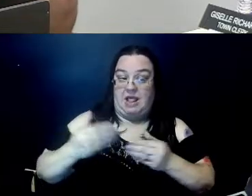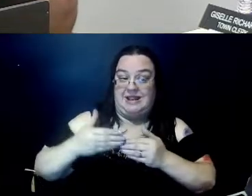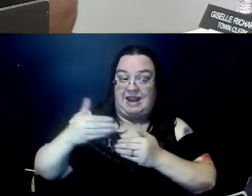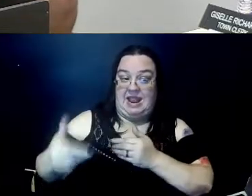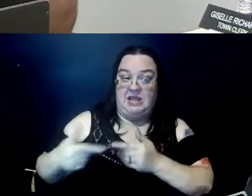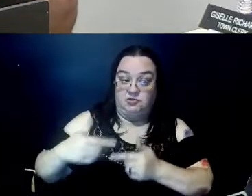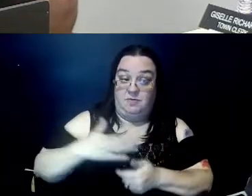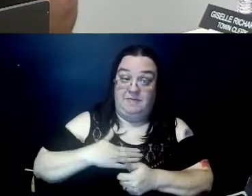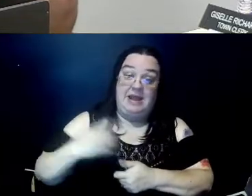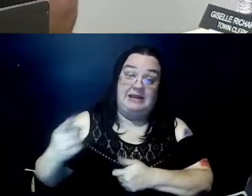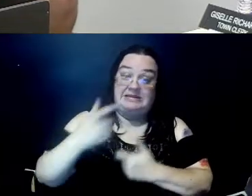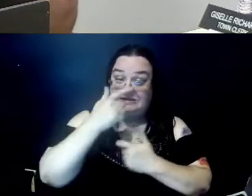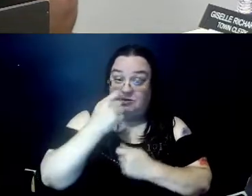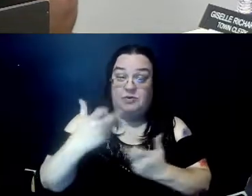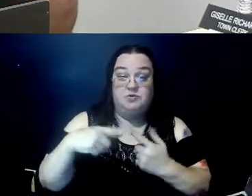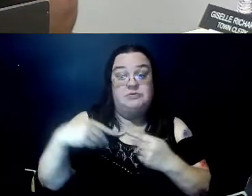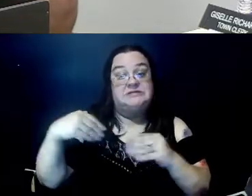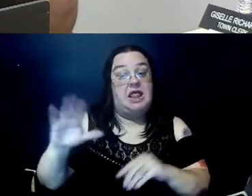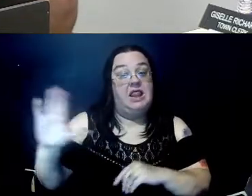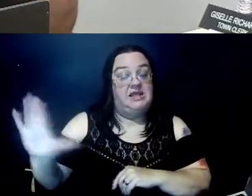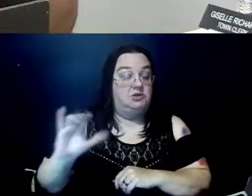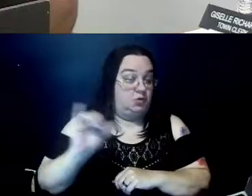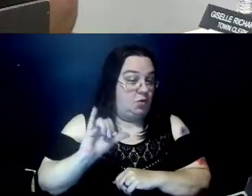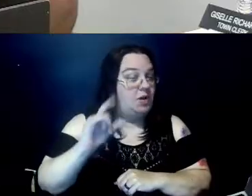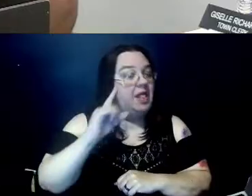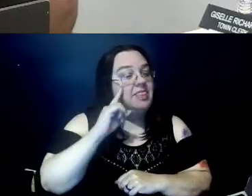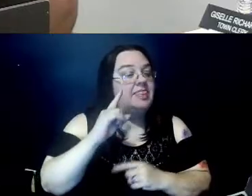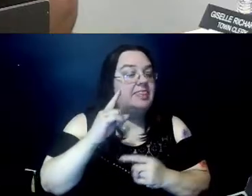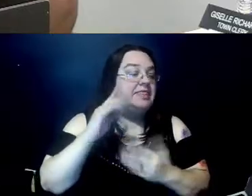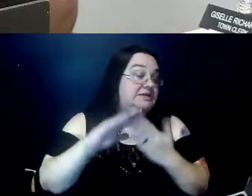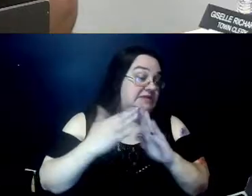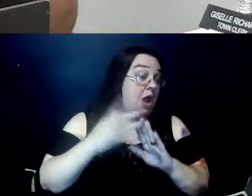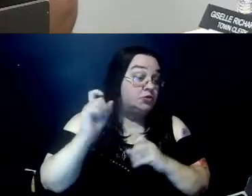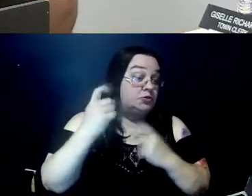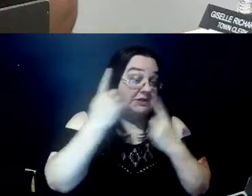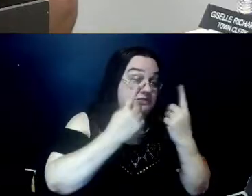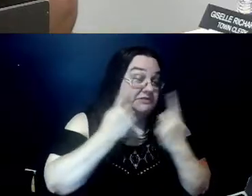his lots. So I think the town should pursue that.